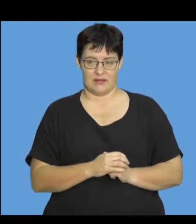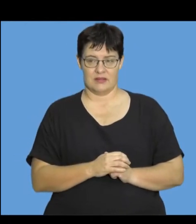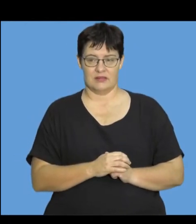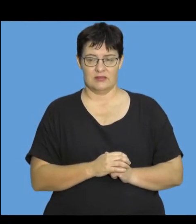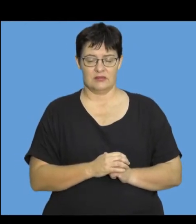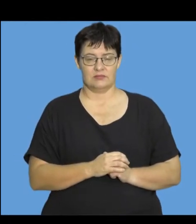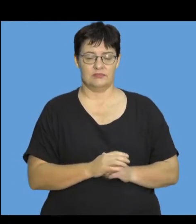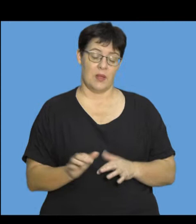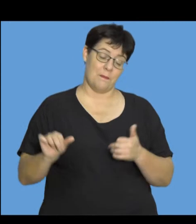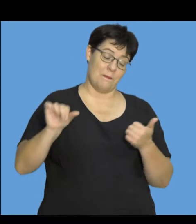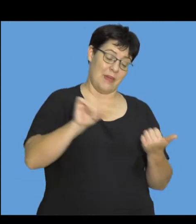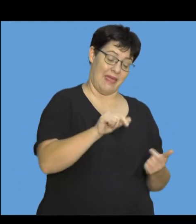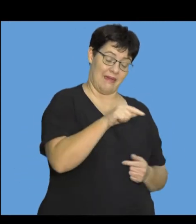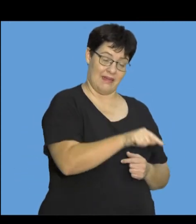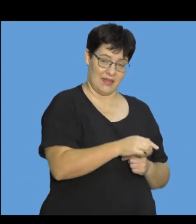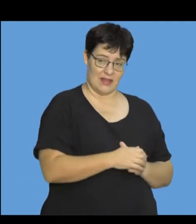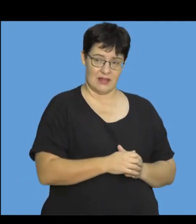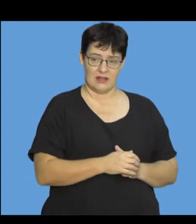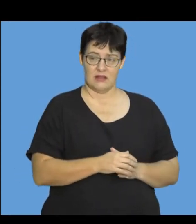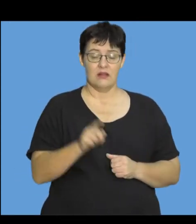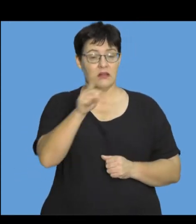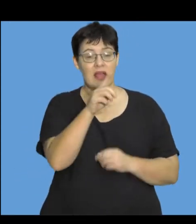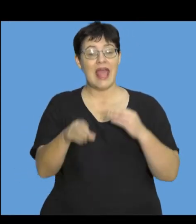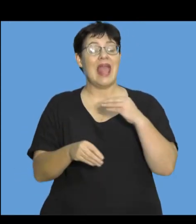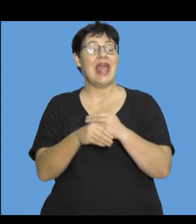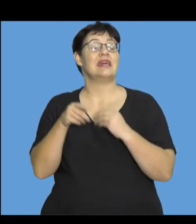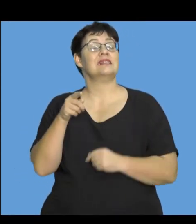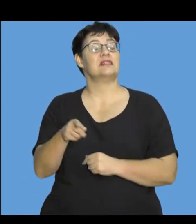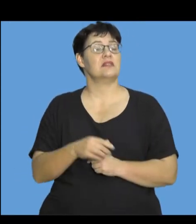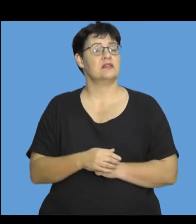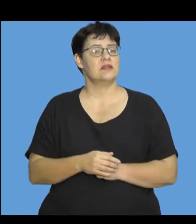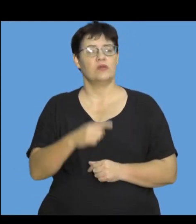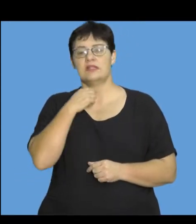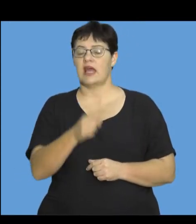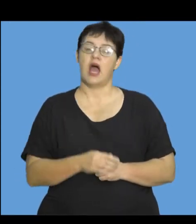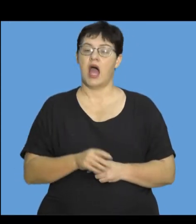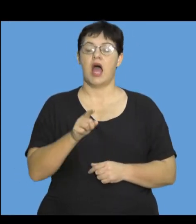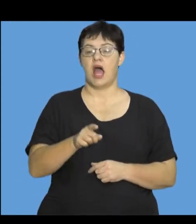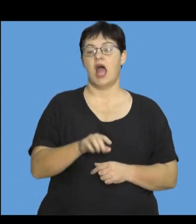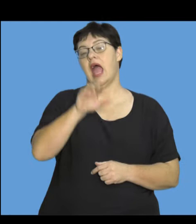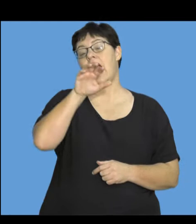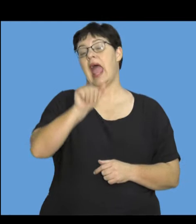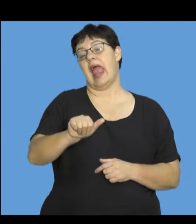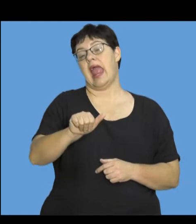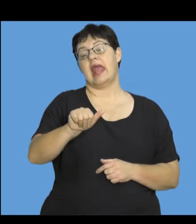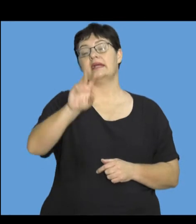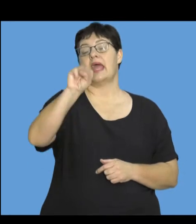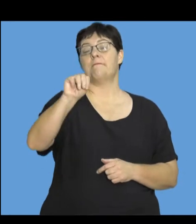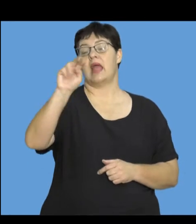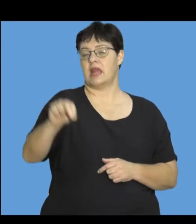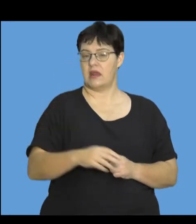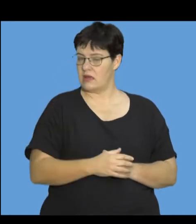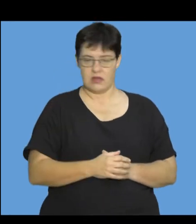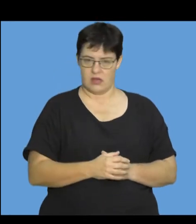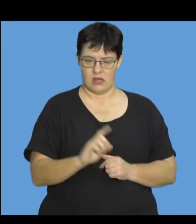mn again, going back to this one, when you are adding these exponents, don't make the mistake of saying the answer for